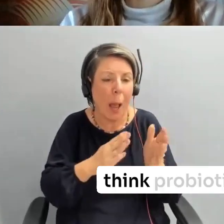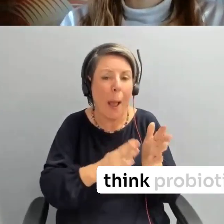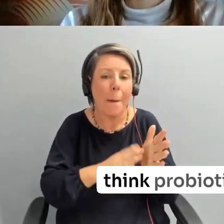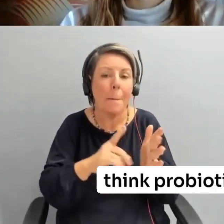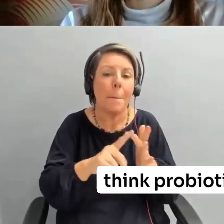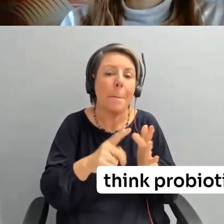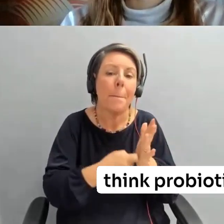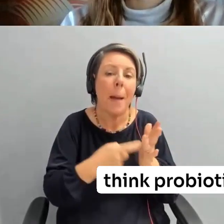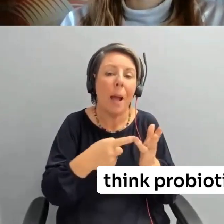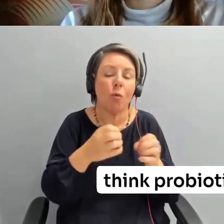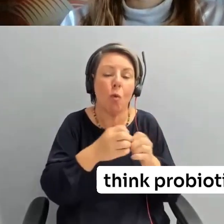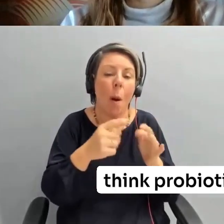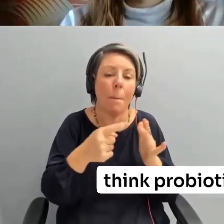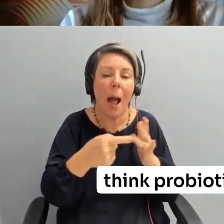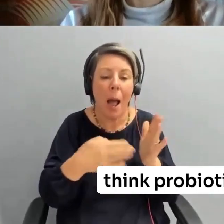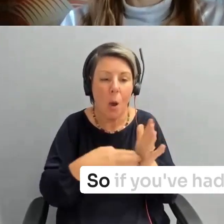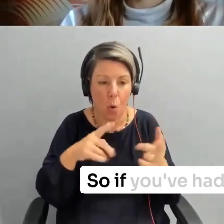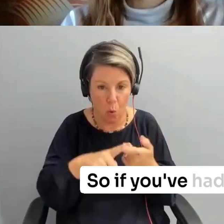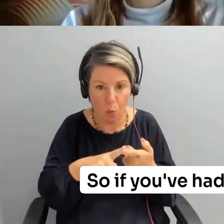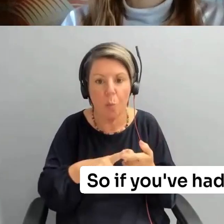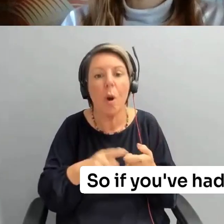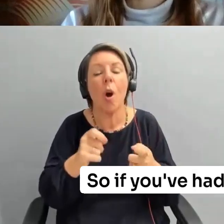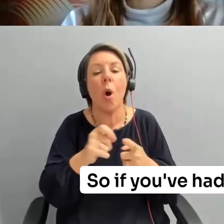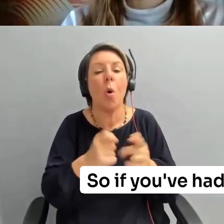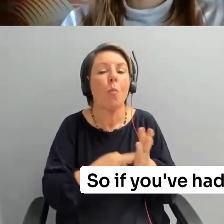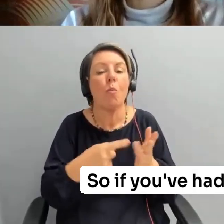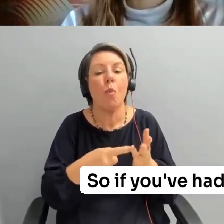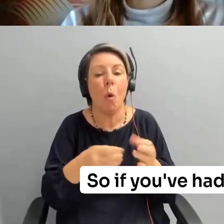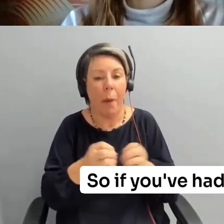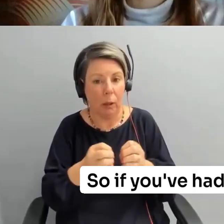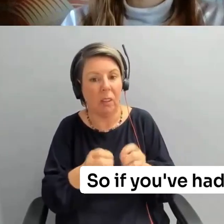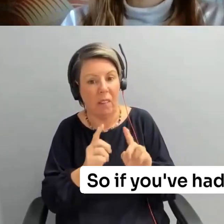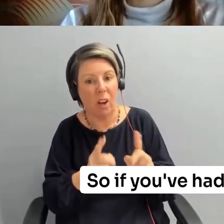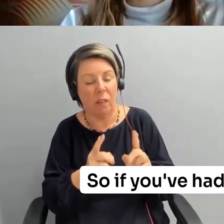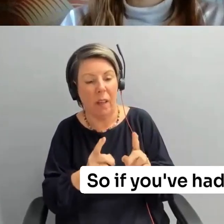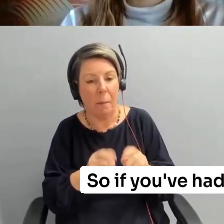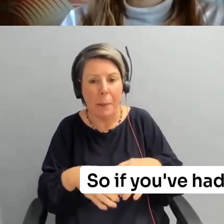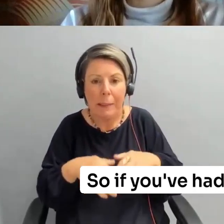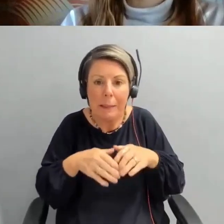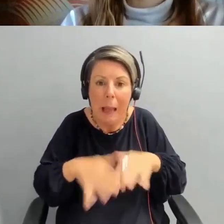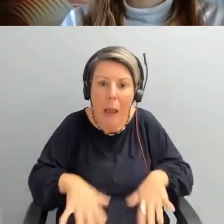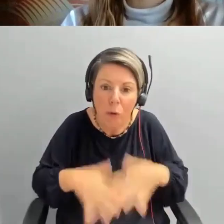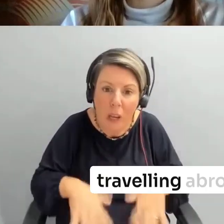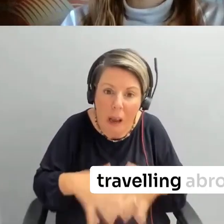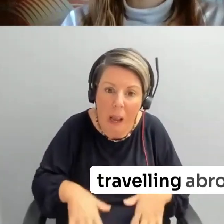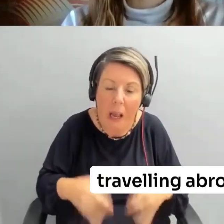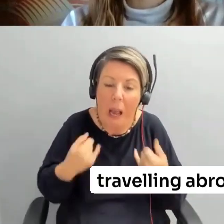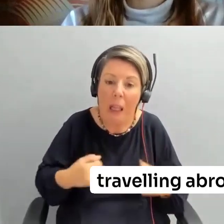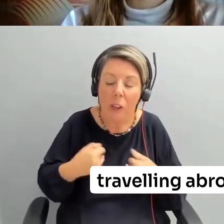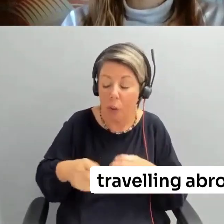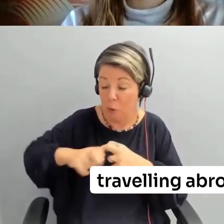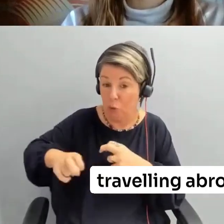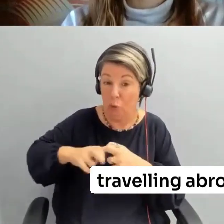I think probiotics are very good for that. So if you've had a very bad diarrheal illness or traveling